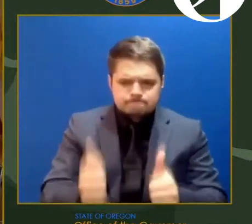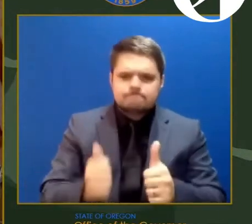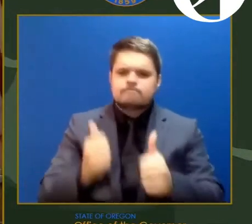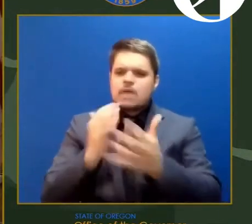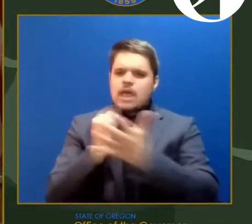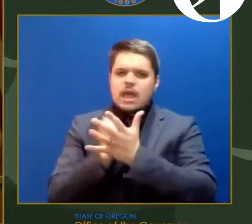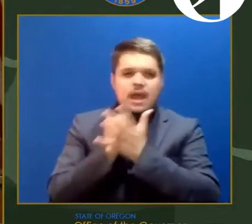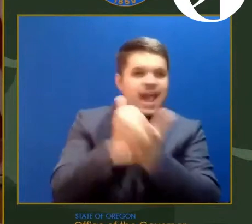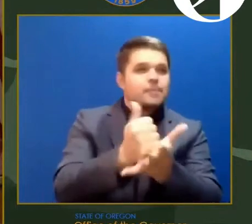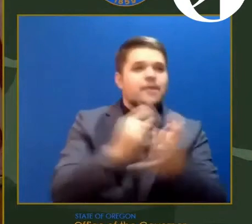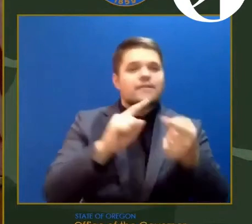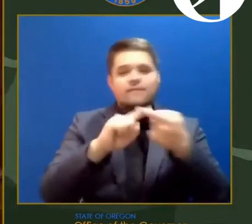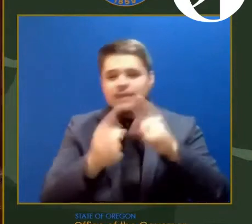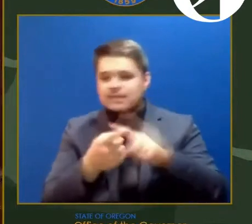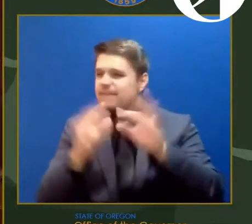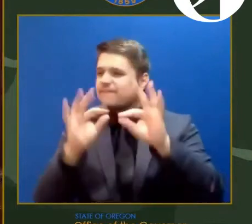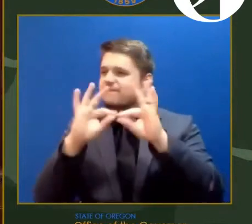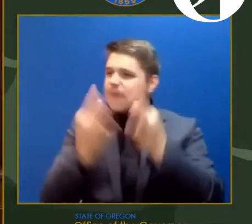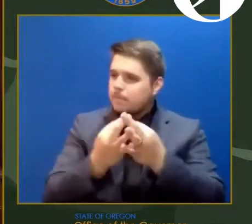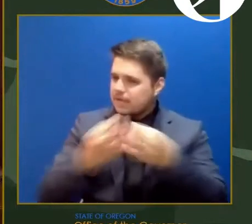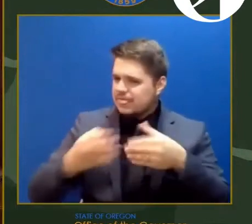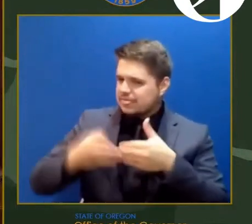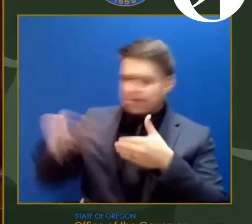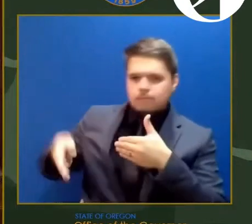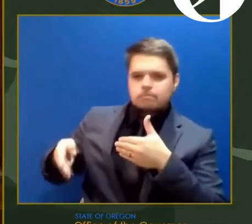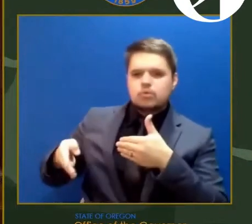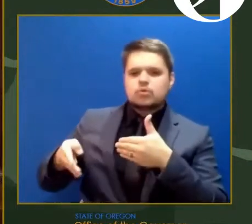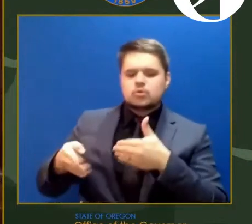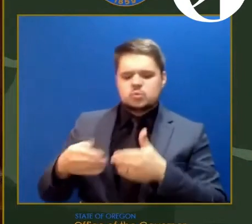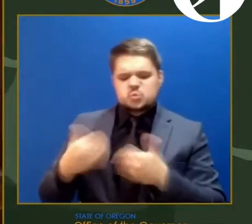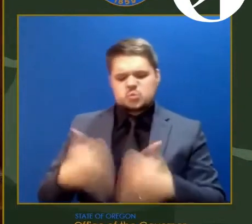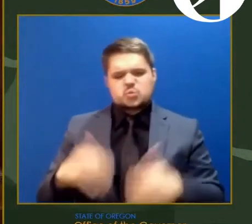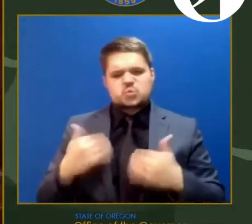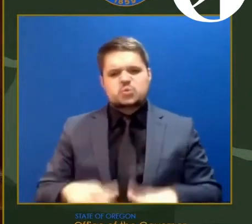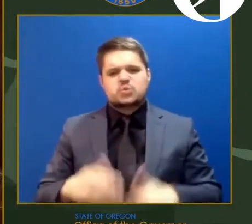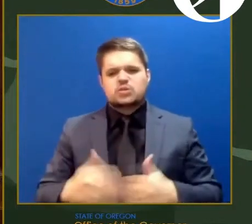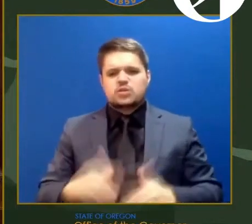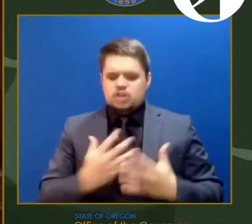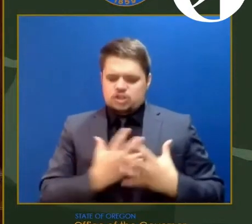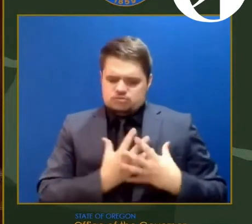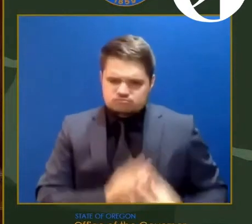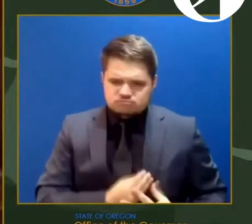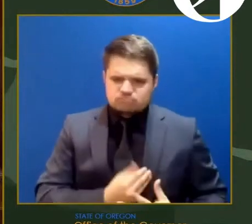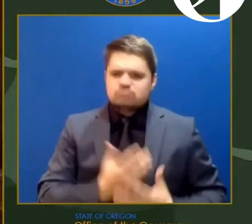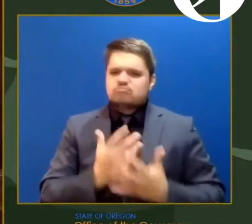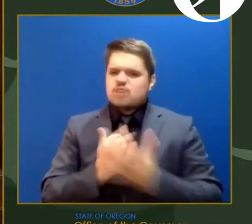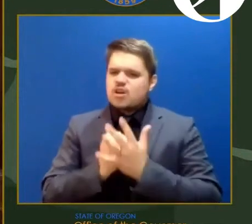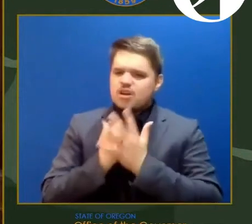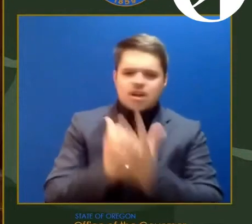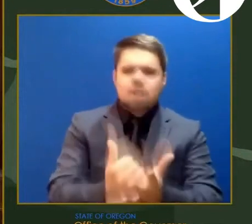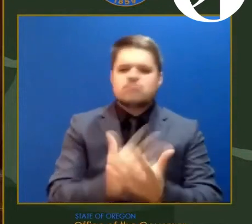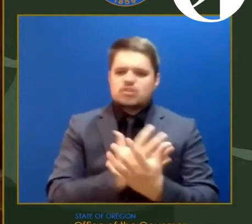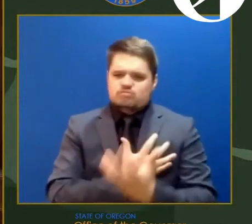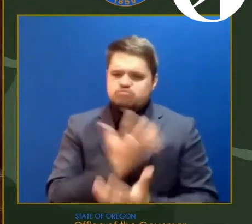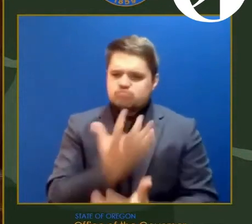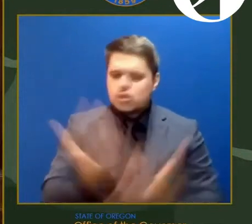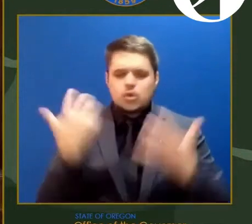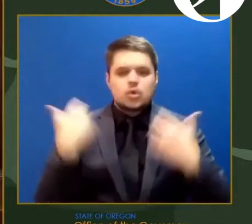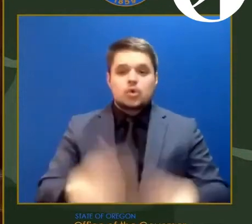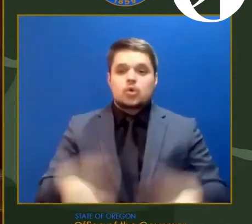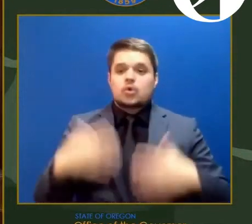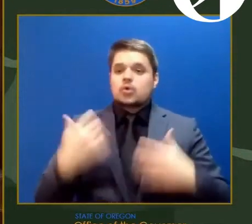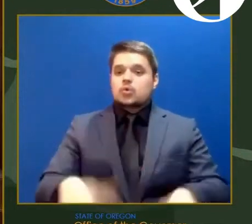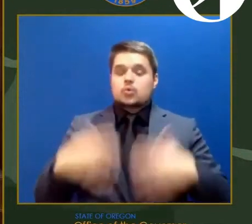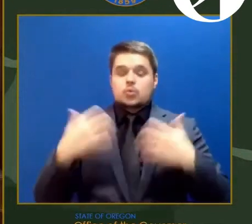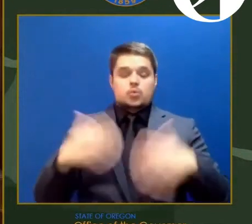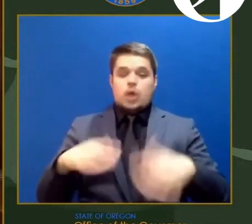neighbors. The undaunted and compassionate spirit of our state has truly shined. I end